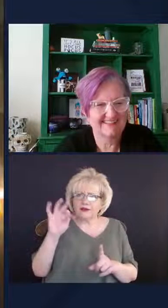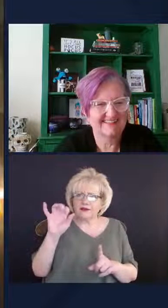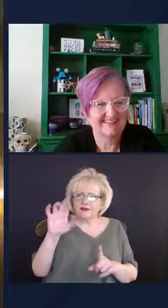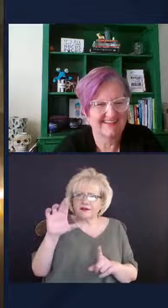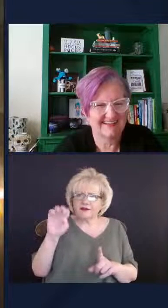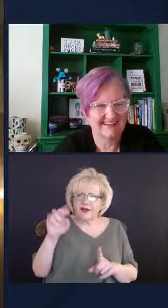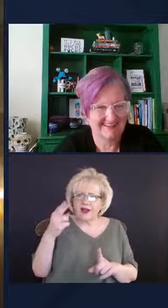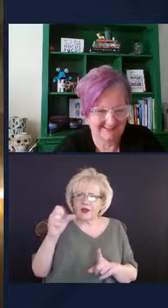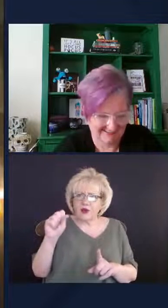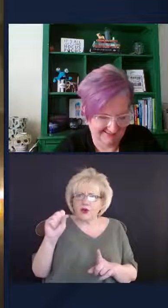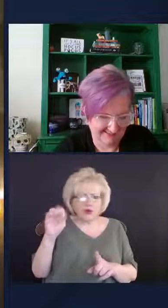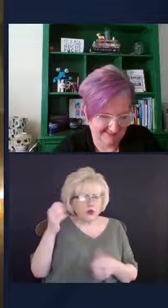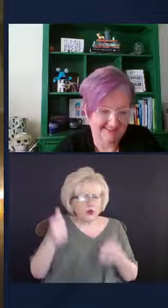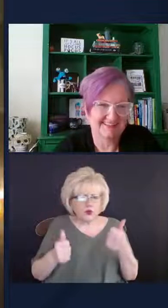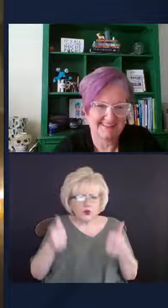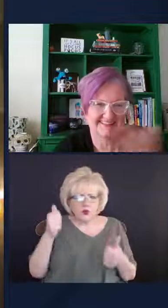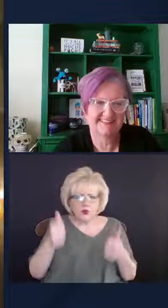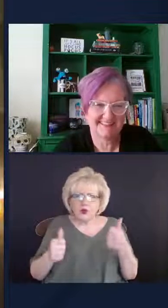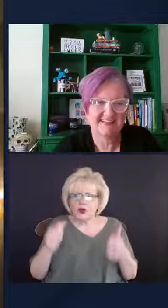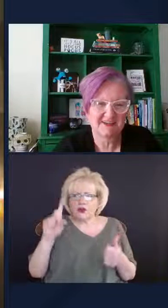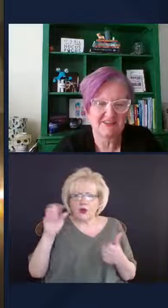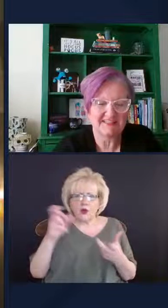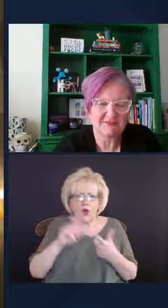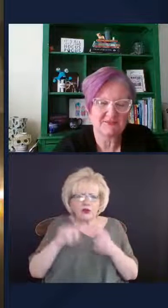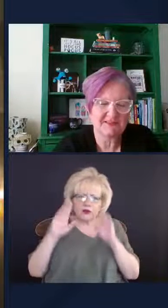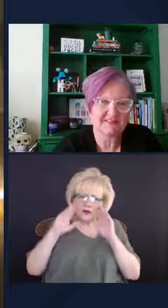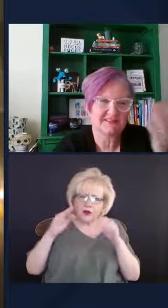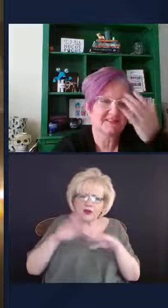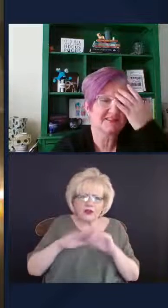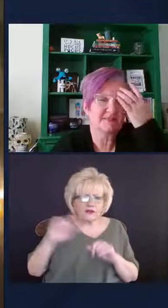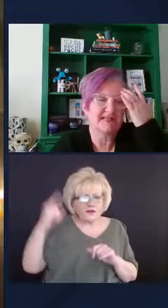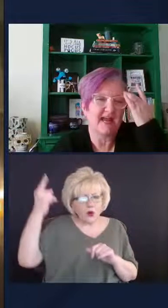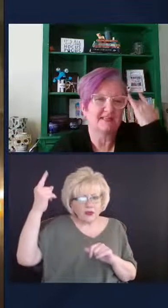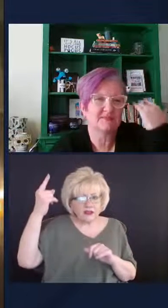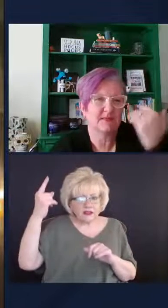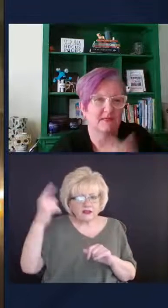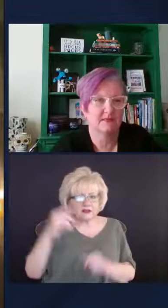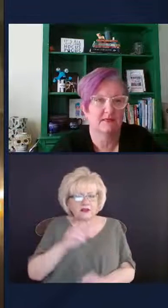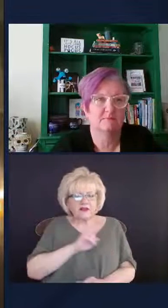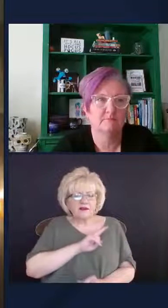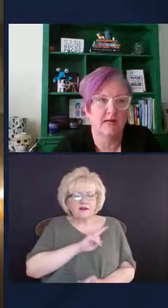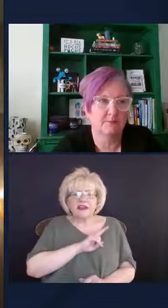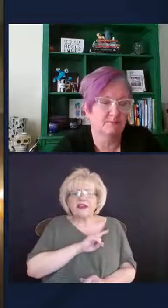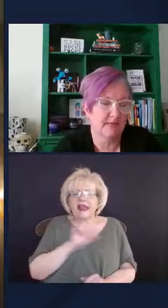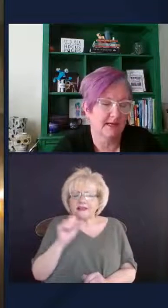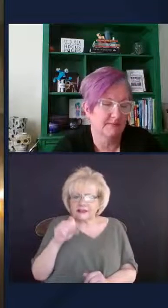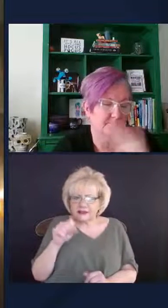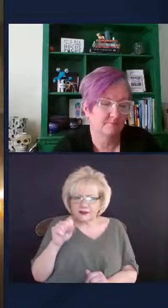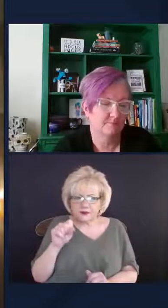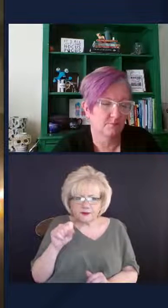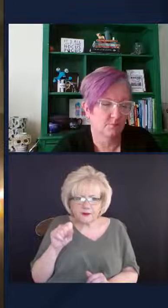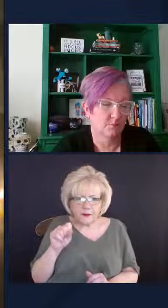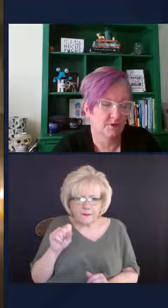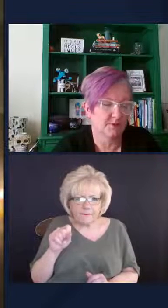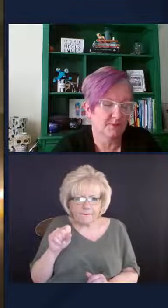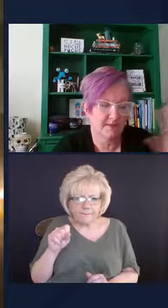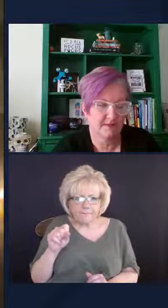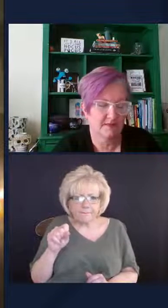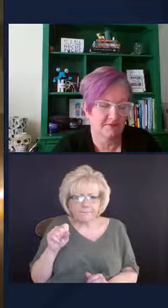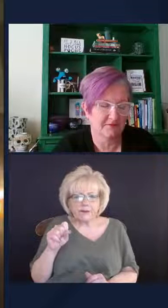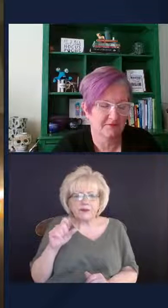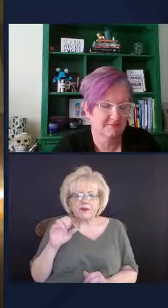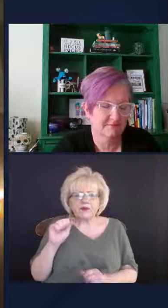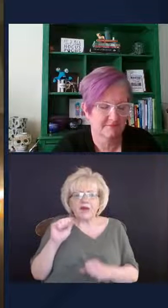one do I highlight like first? But Um, that's somebody asked me. I work